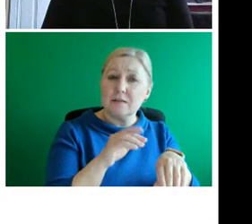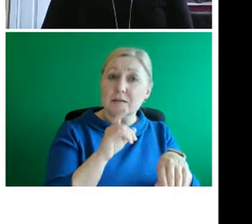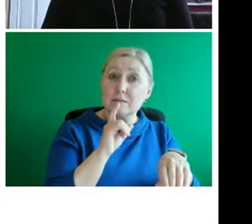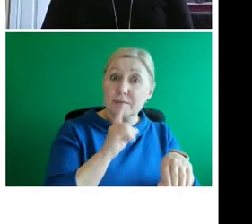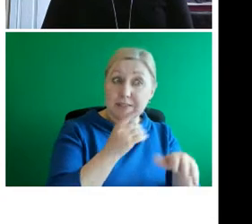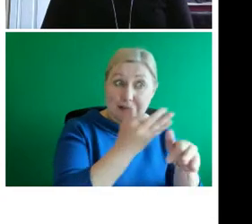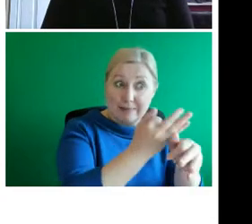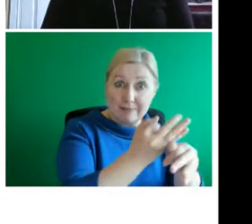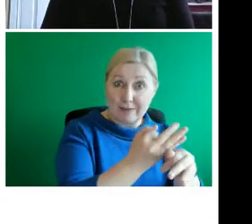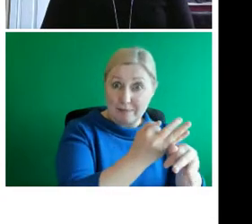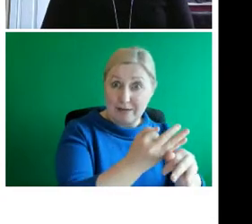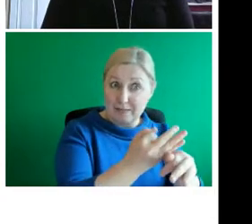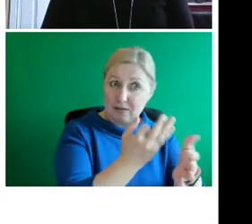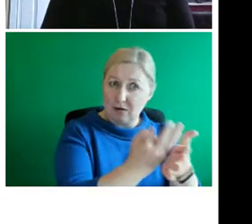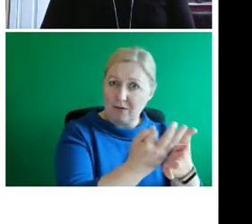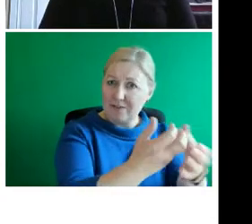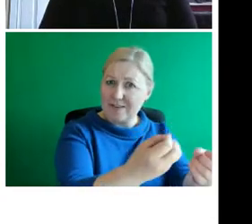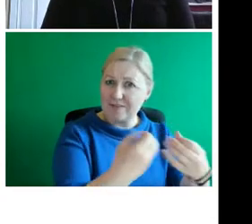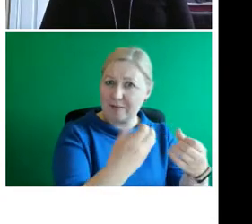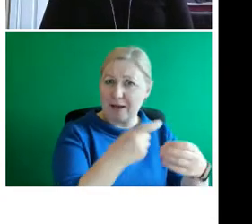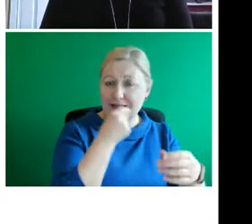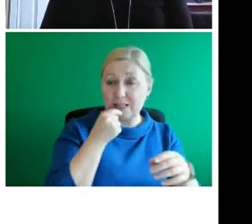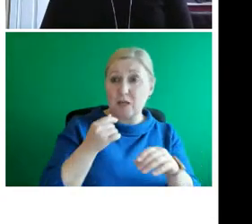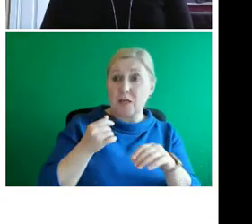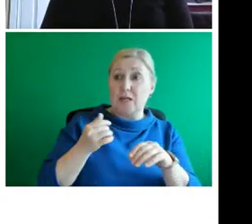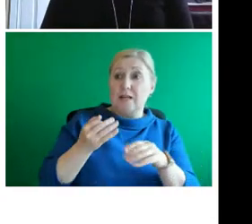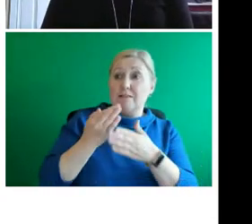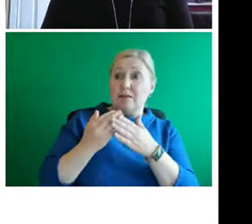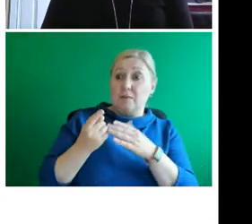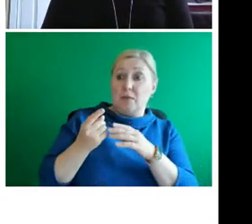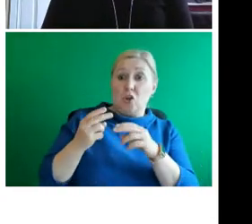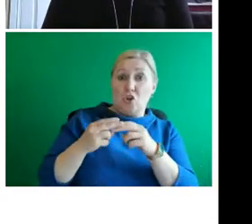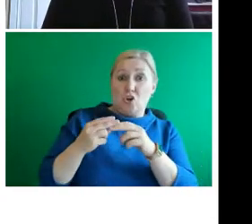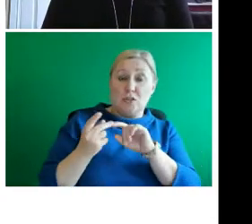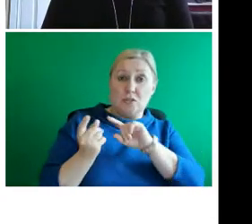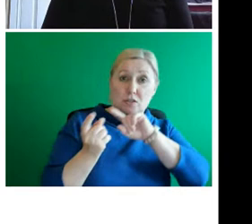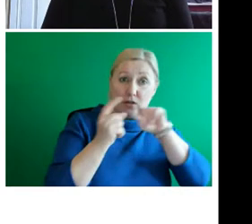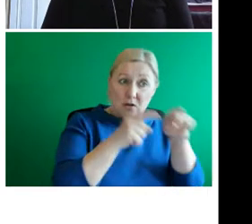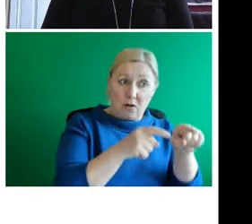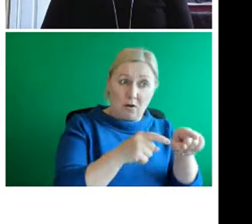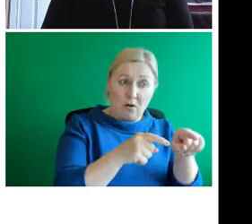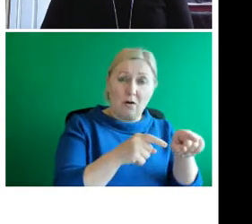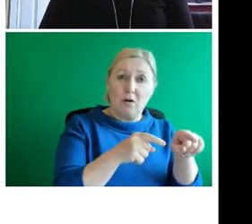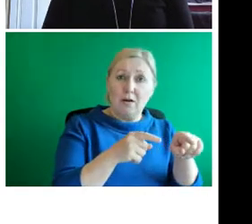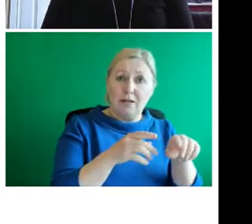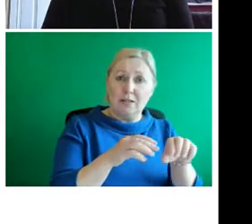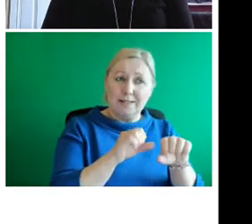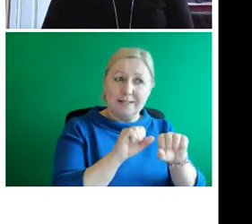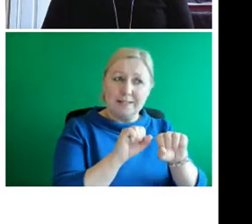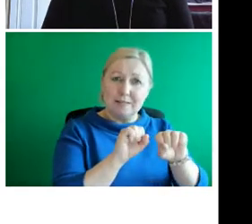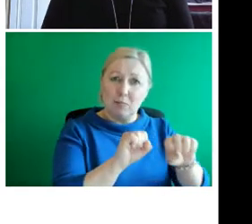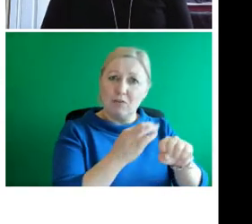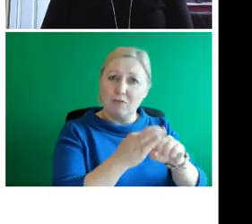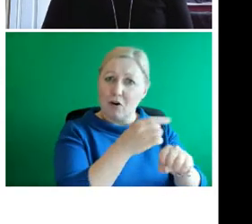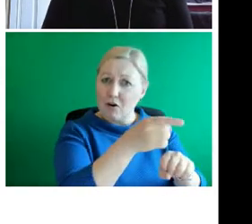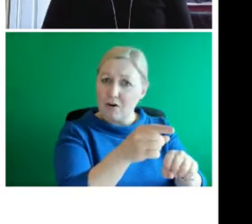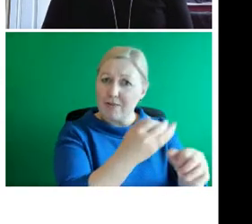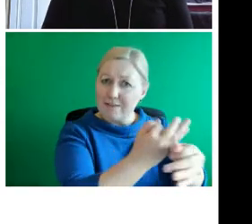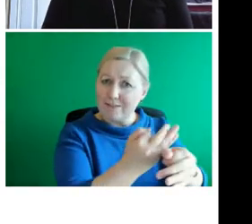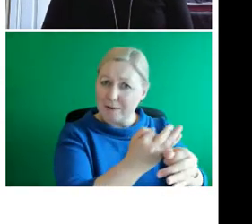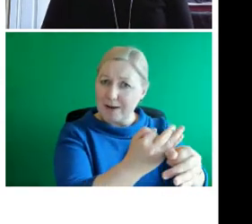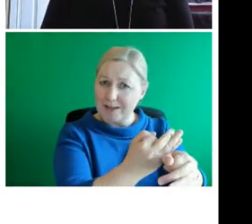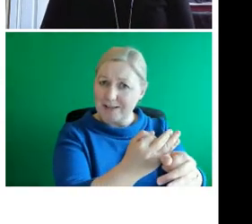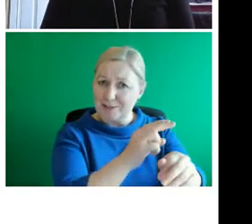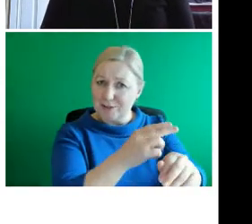are a huge support to them, that it's somebody for them to talk to as well. So it's not just the person themselves, the patient themselves, it's also the